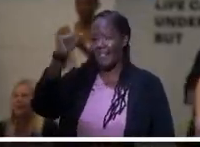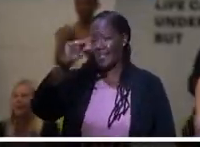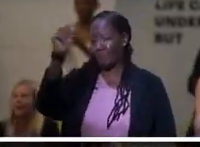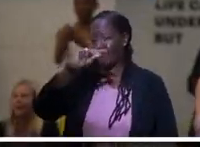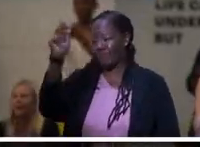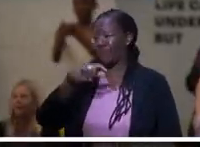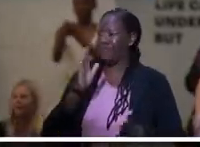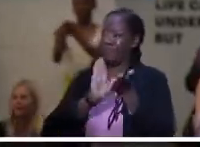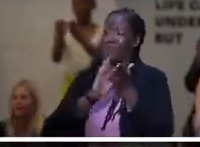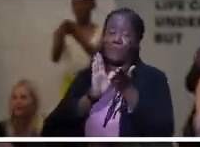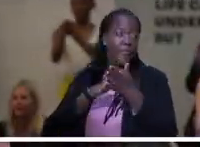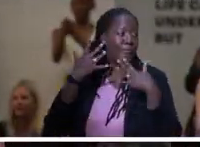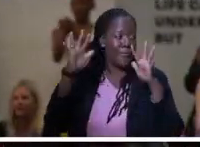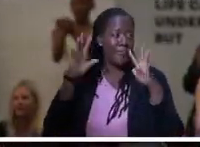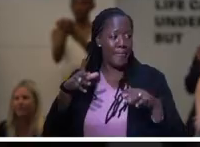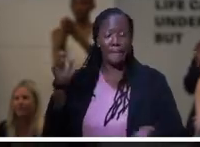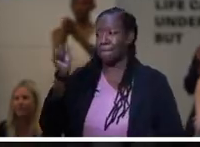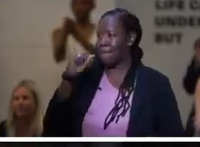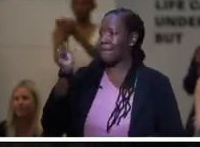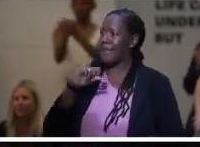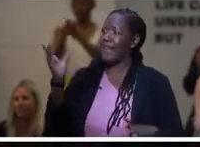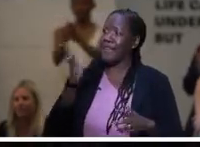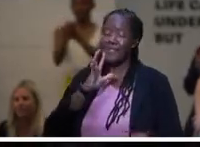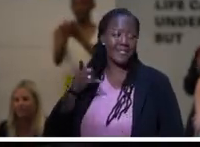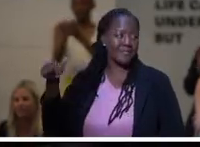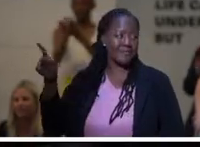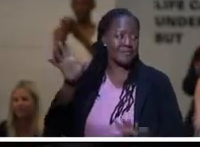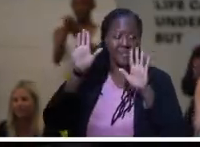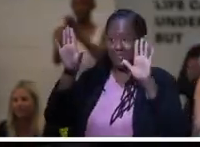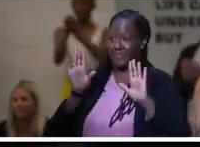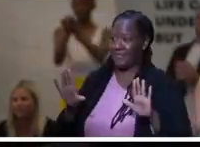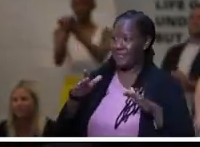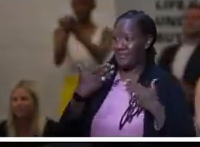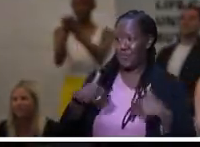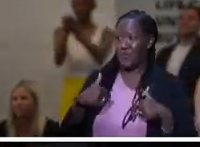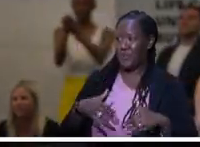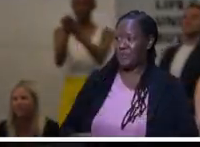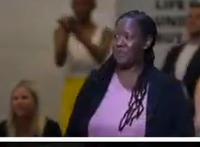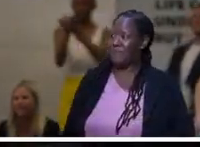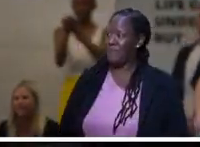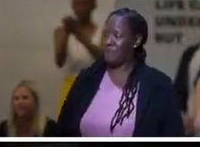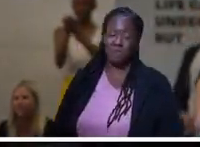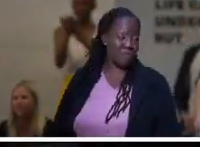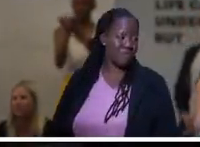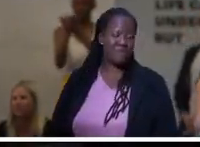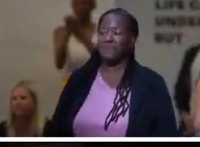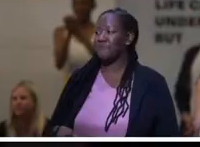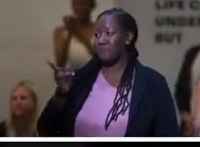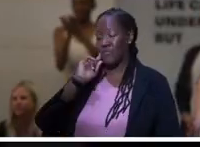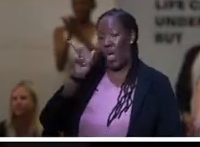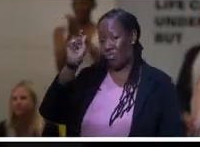yes. One time with Natalie Abrams. Y'all did that. Natalie, that was great. Y'all did that.